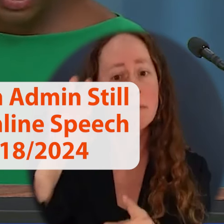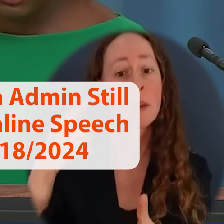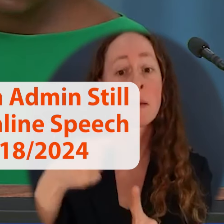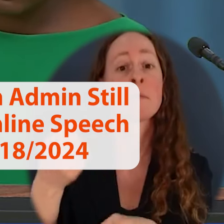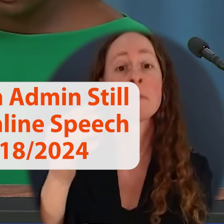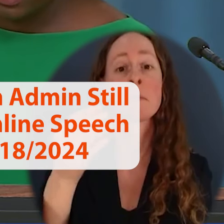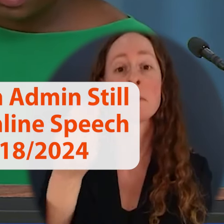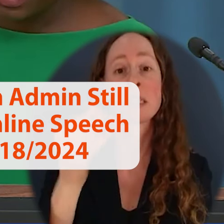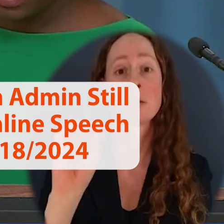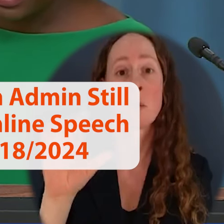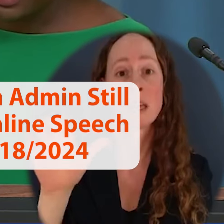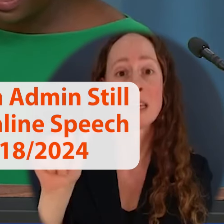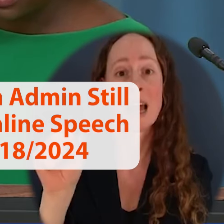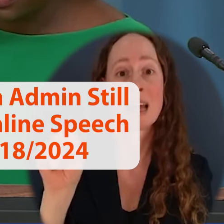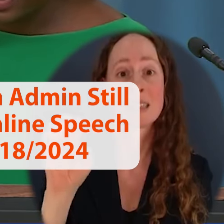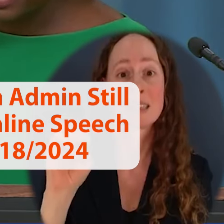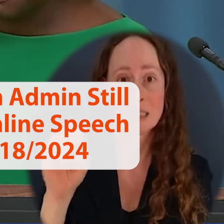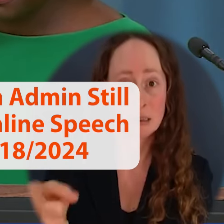super careful,